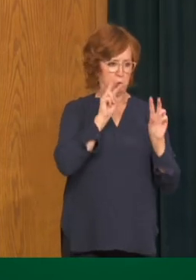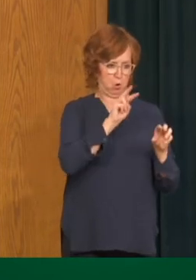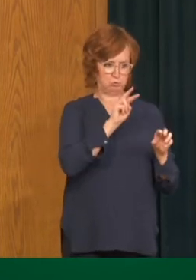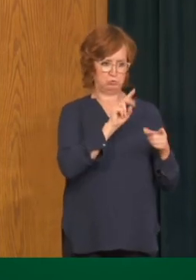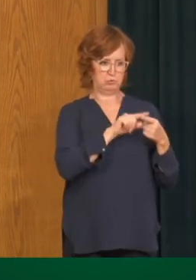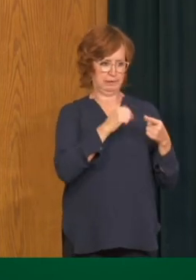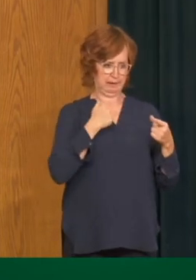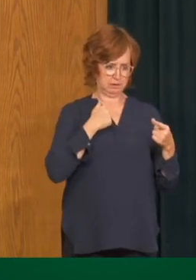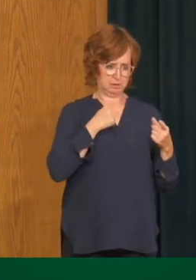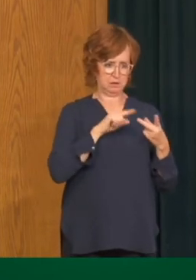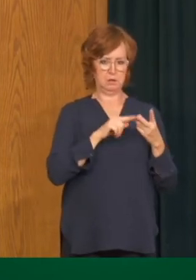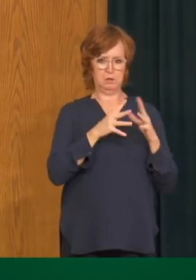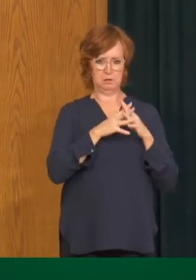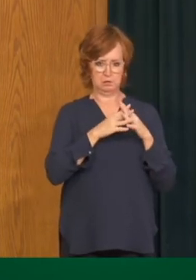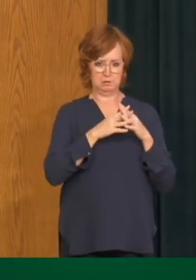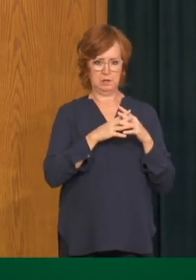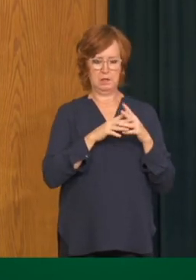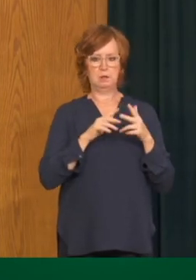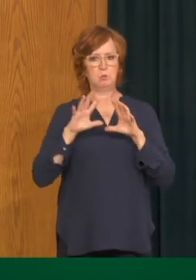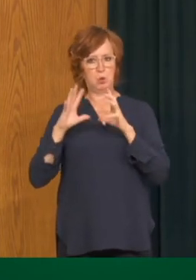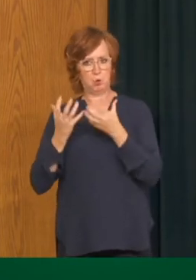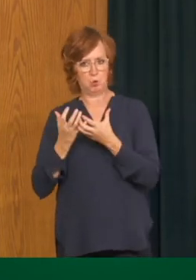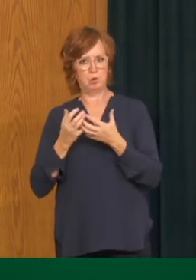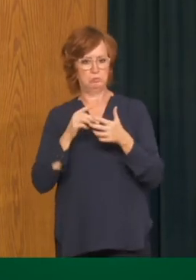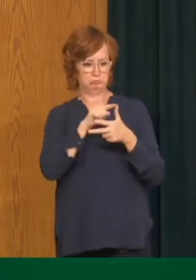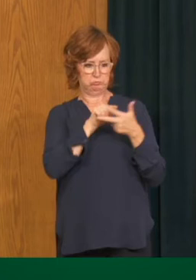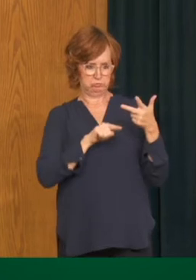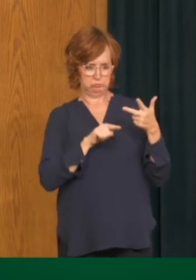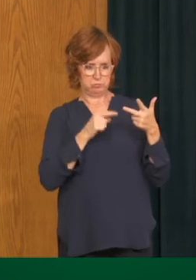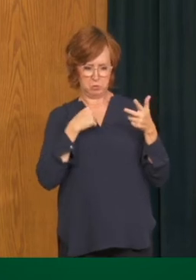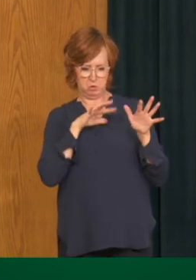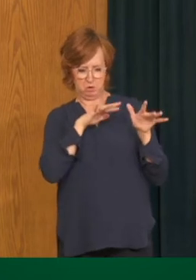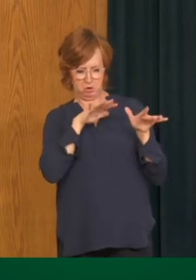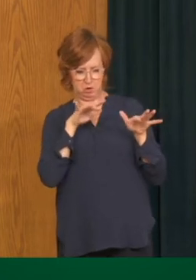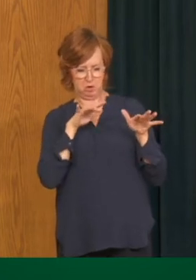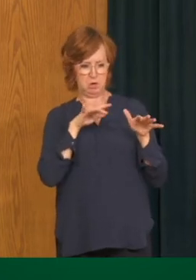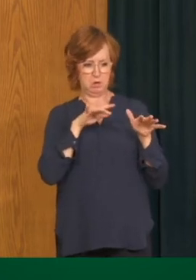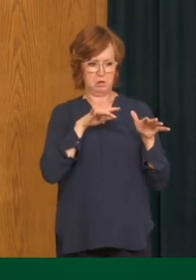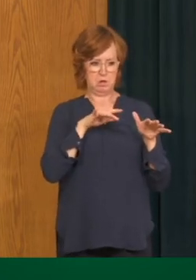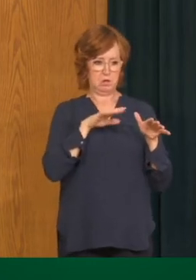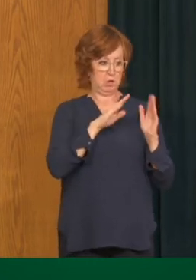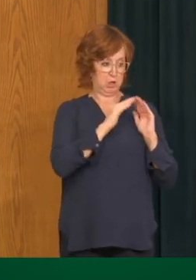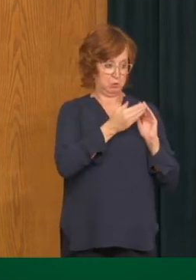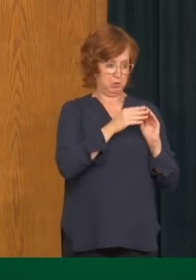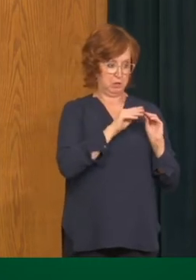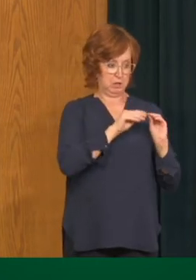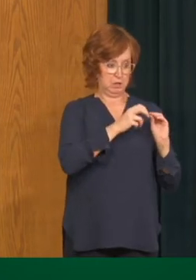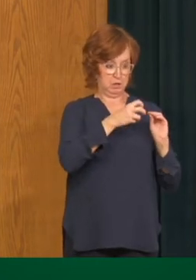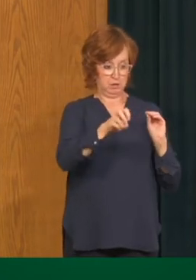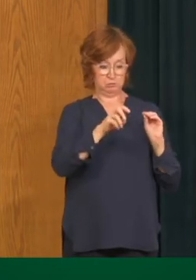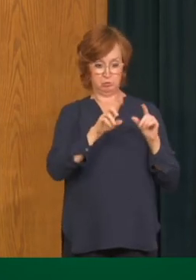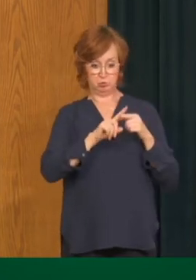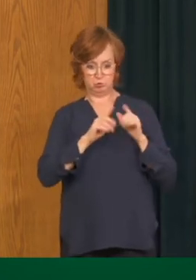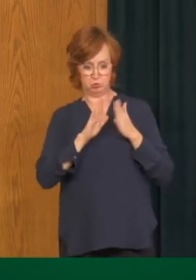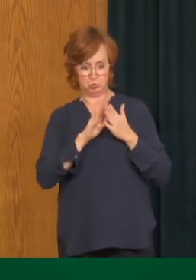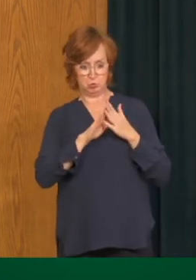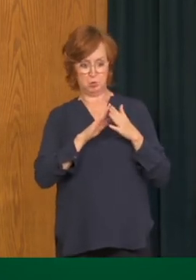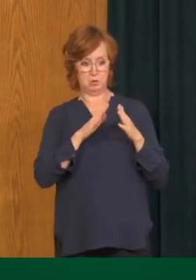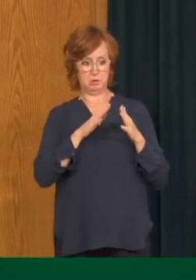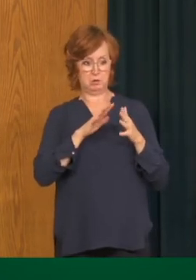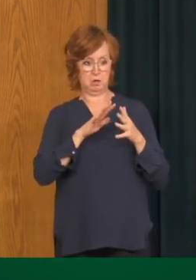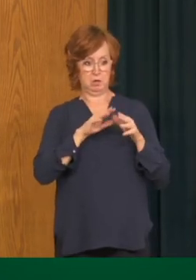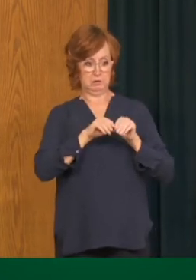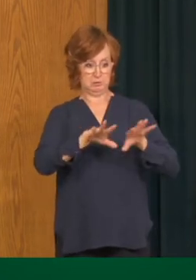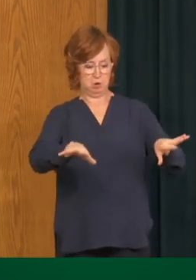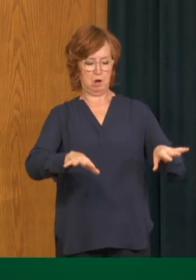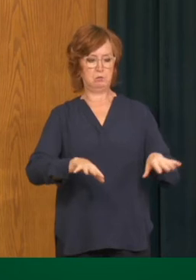we learn from them in terms of how does community transmission impact schools, and what specific measures in schools are more important than others,